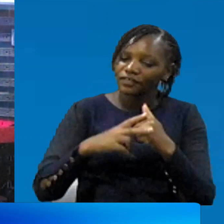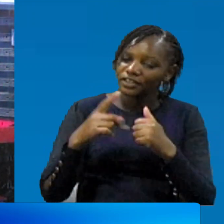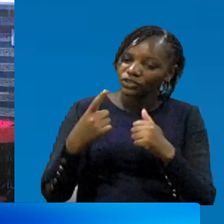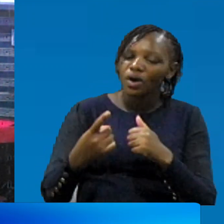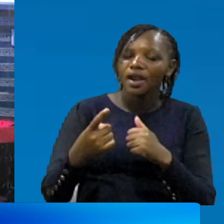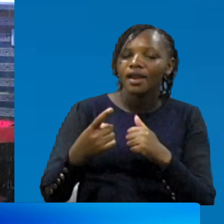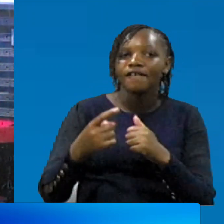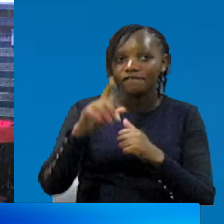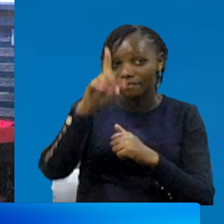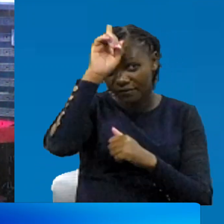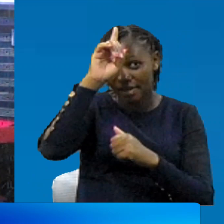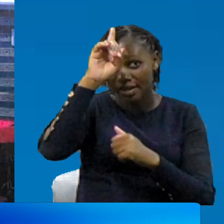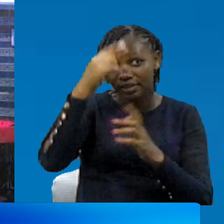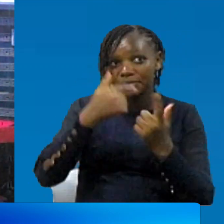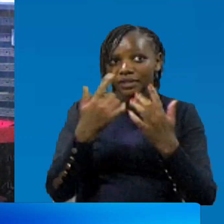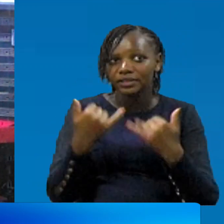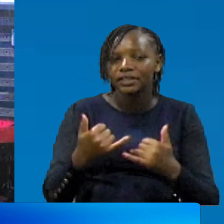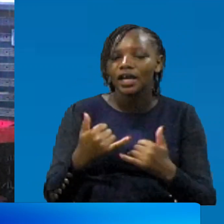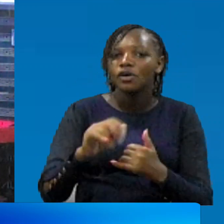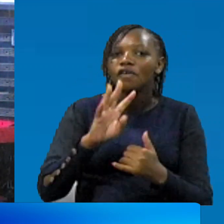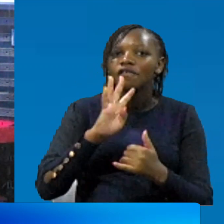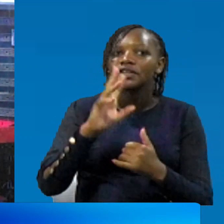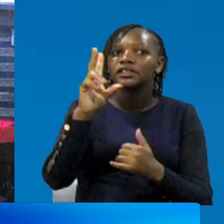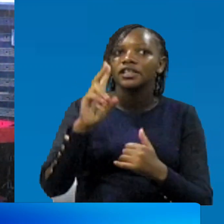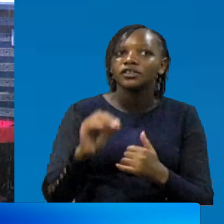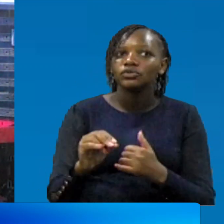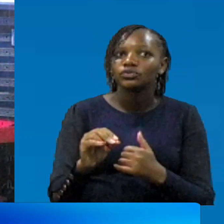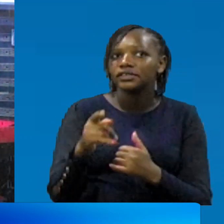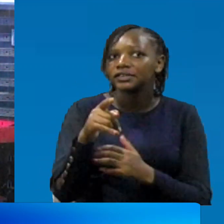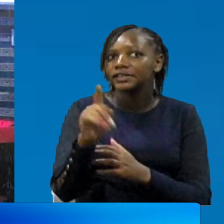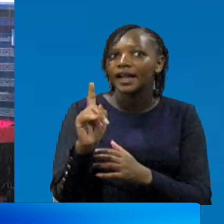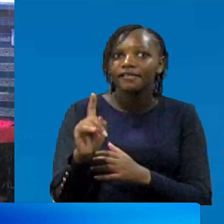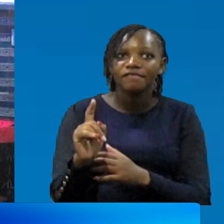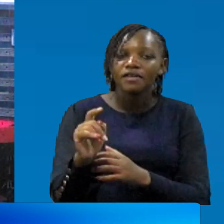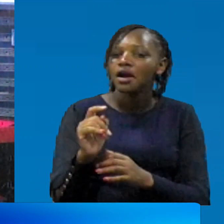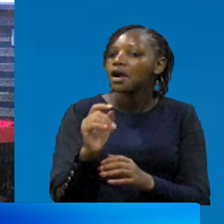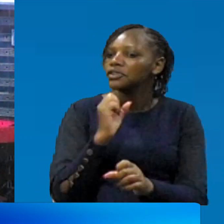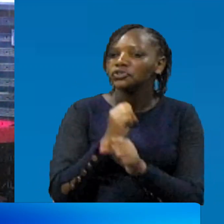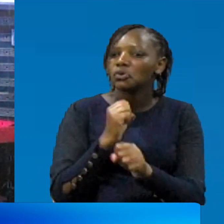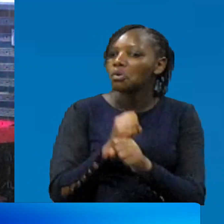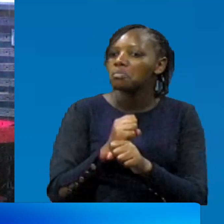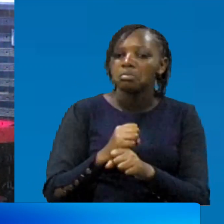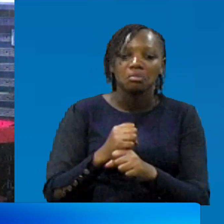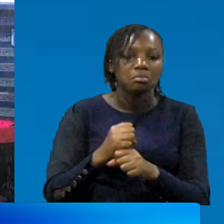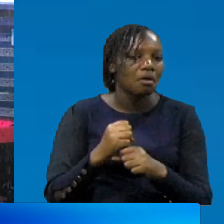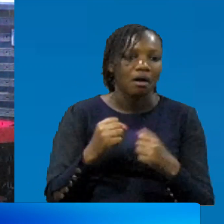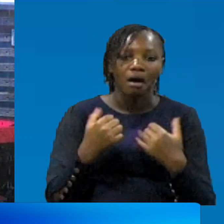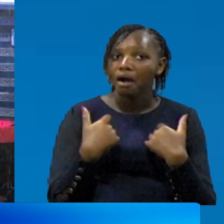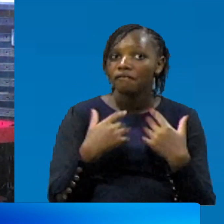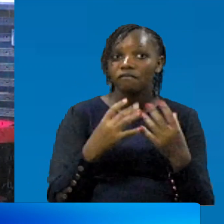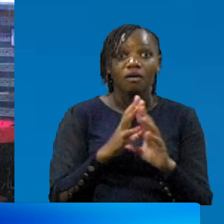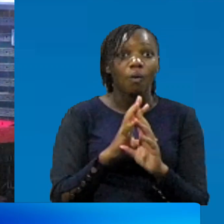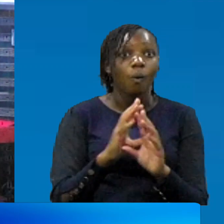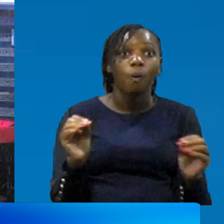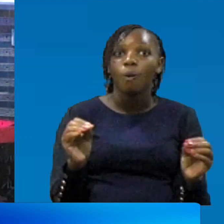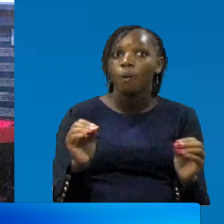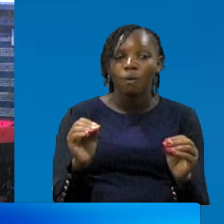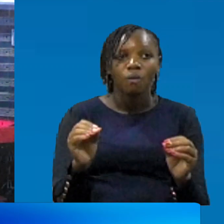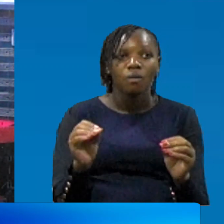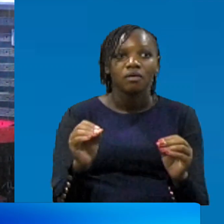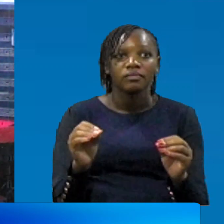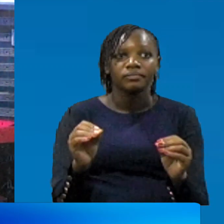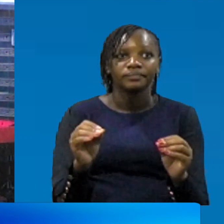far 520 of them are alleged to have been replaced by unknown persons from their villages